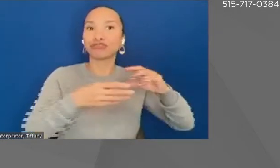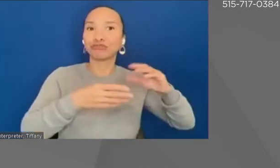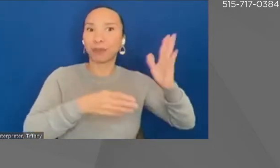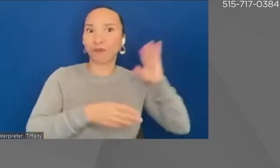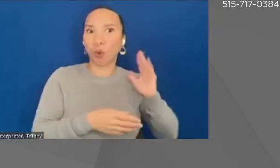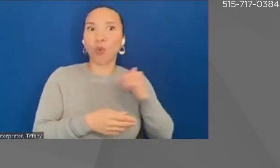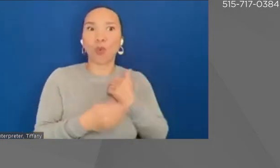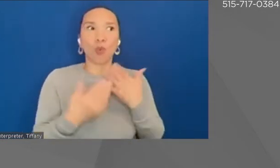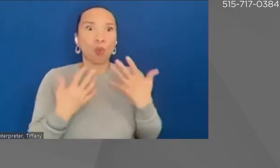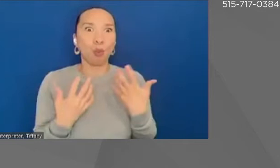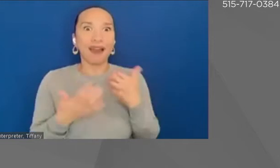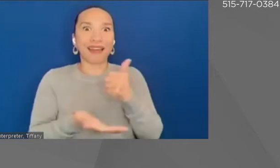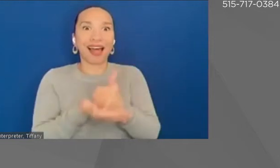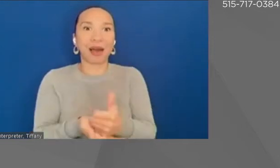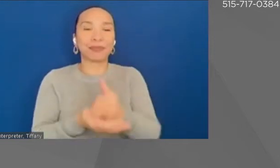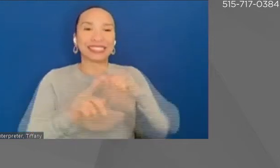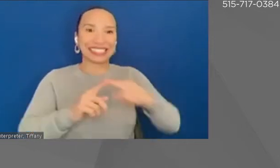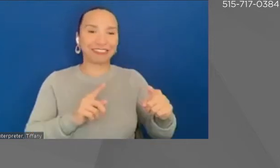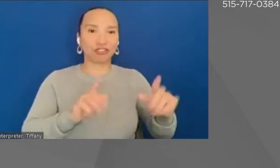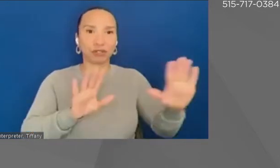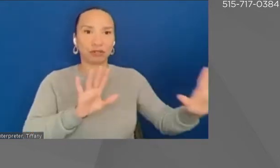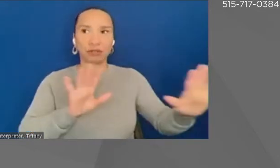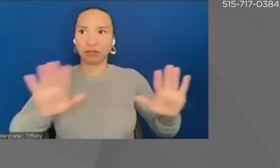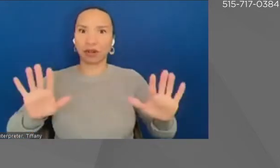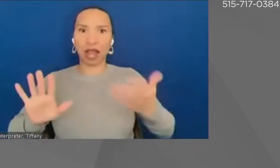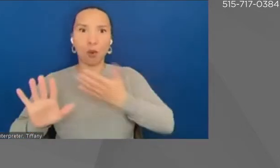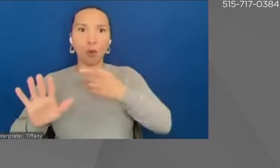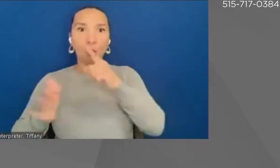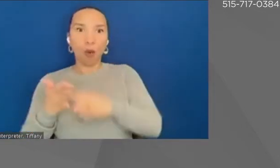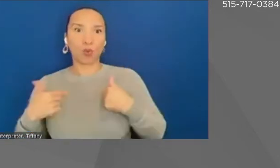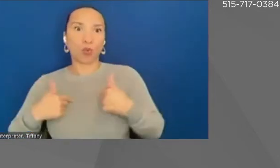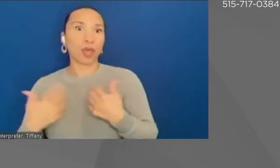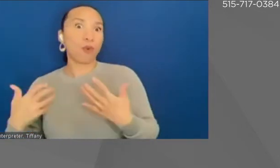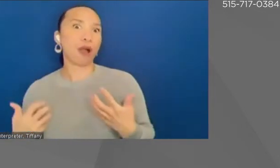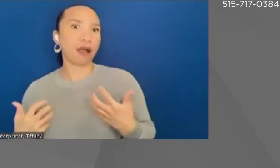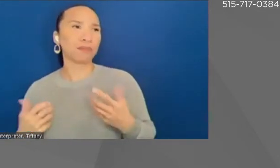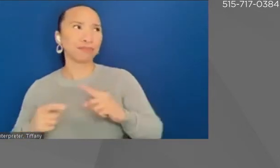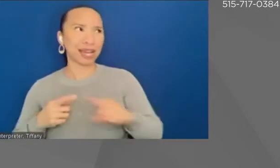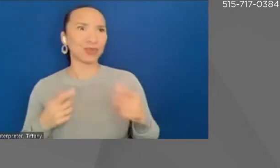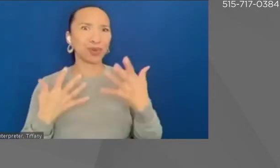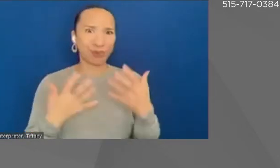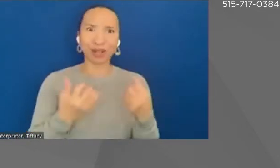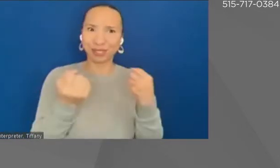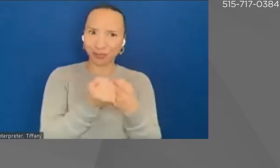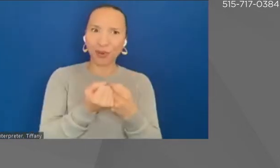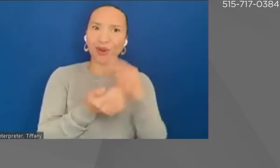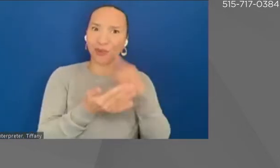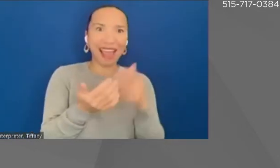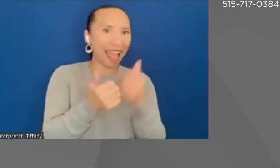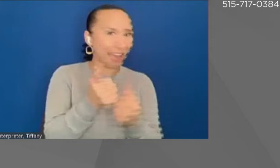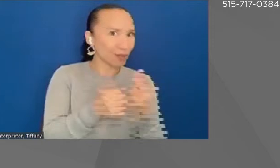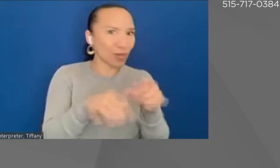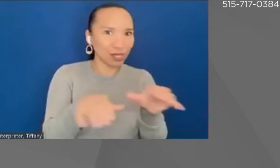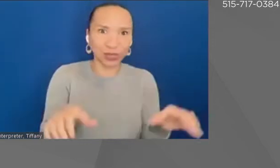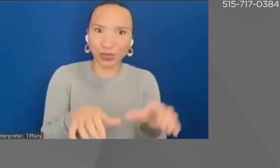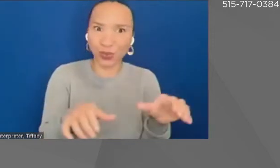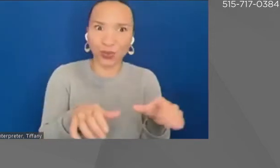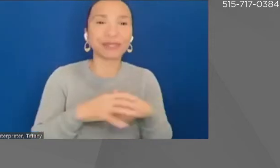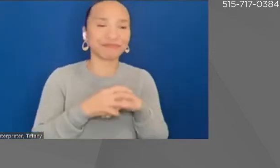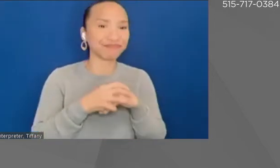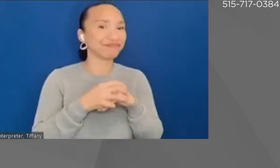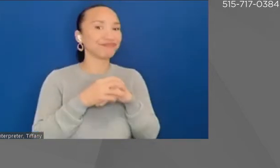and we want to see what we want done, but we want to provide and support everything everyone's doing. So that was a really, really great comment. Thank